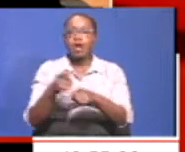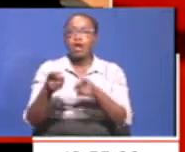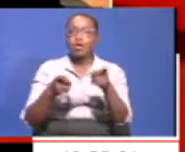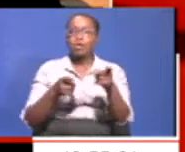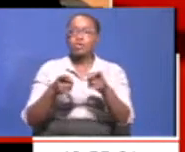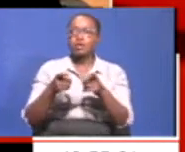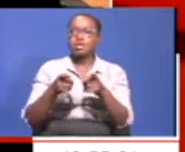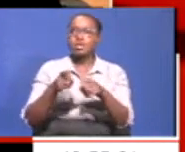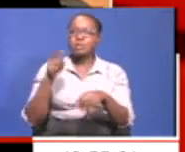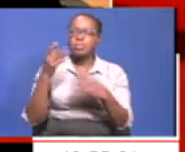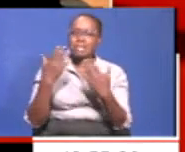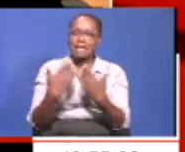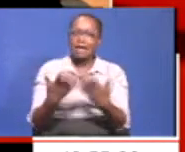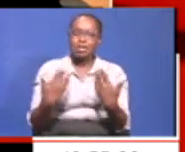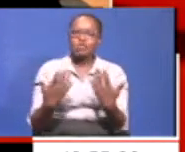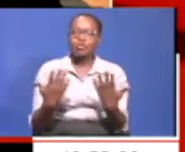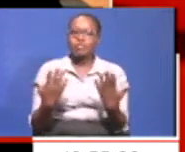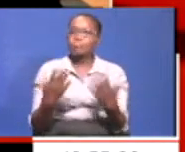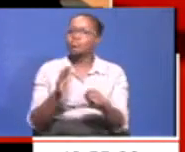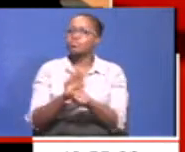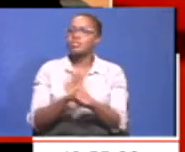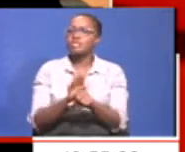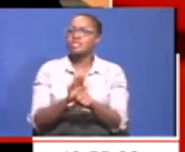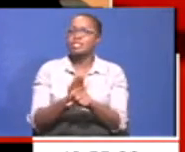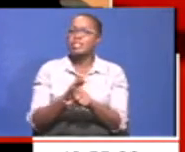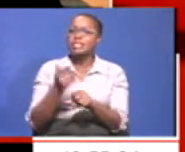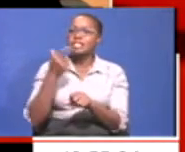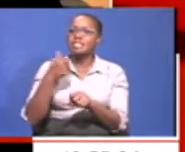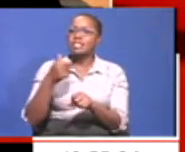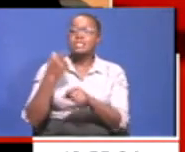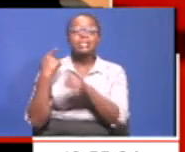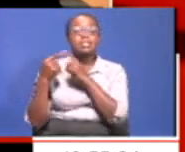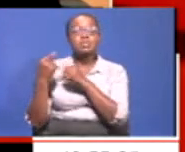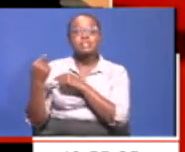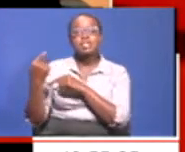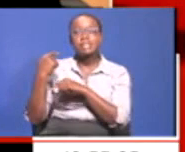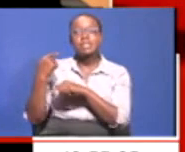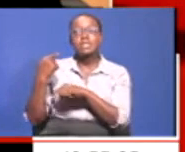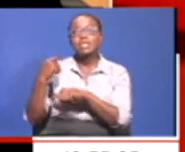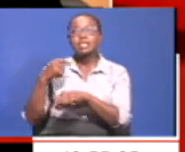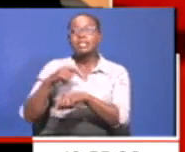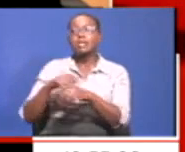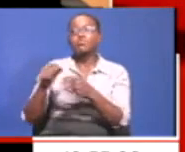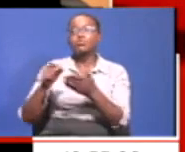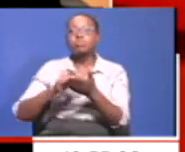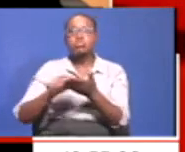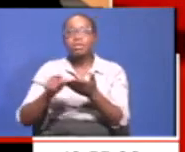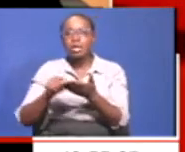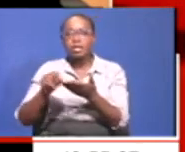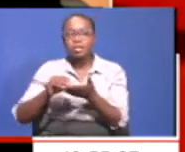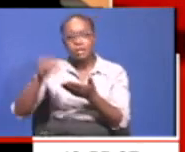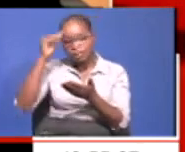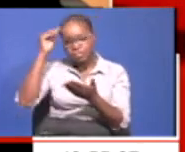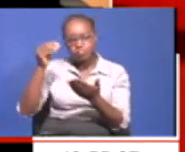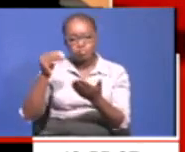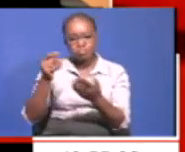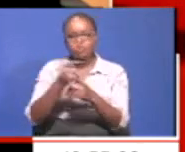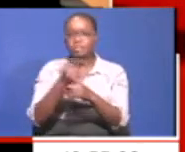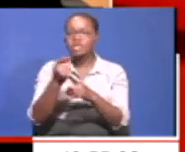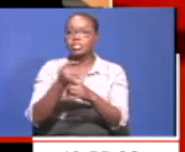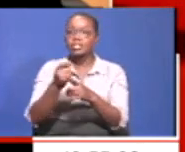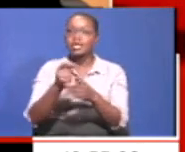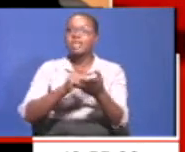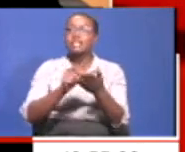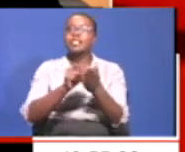of documentation. You could tell us your experience yesterday when you had to meet the clerk of the course and, you know, the secretary to